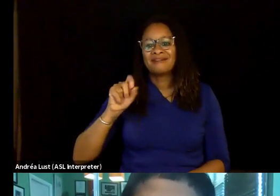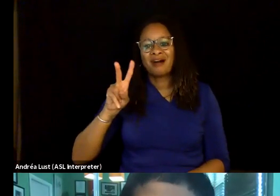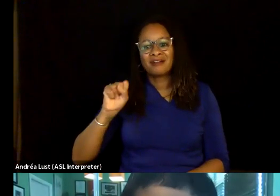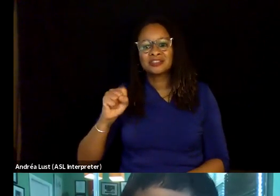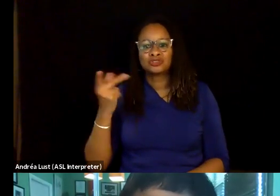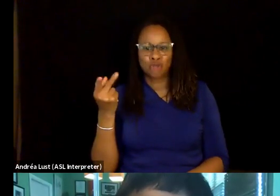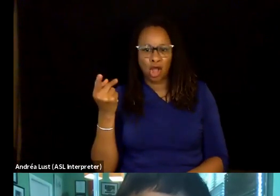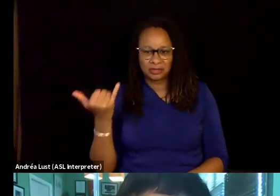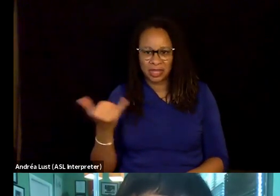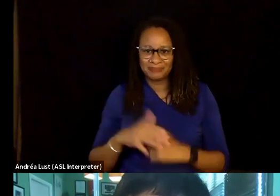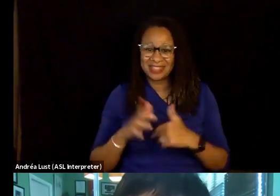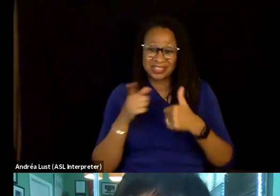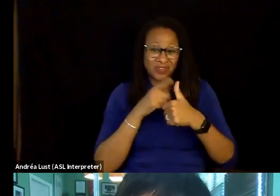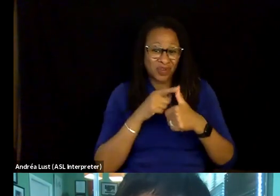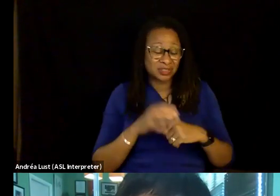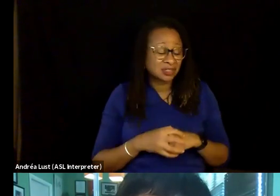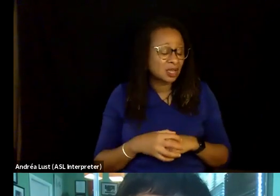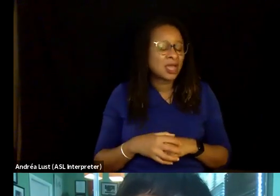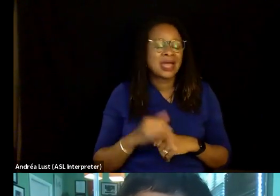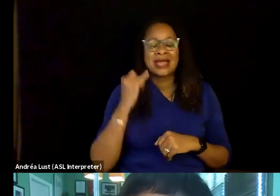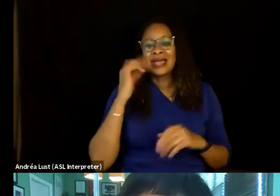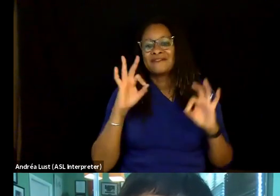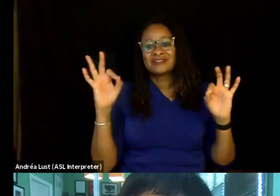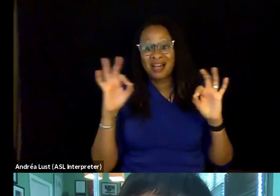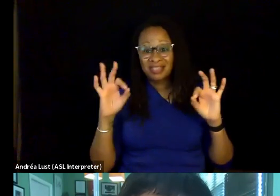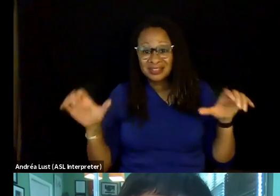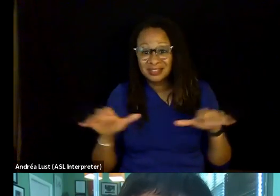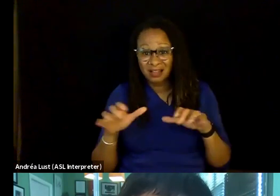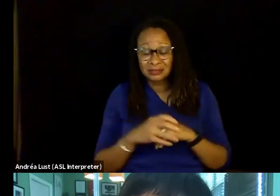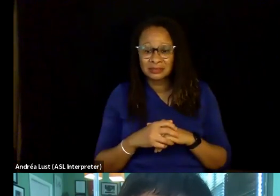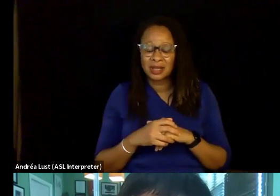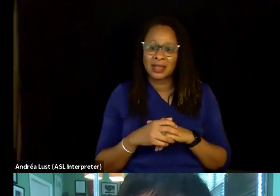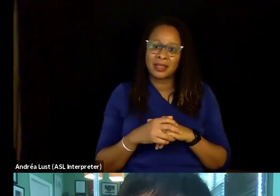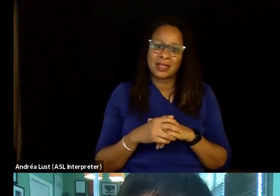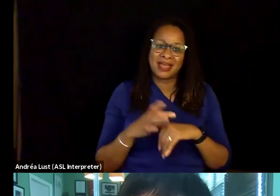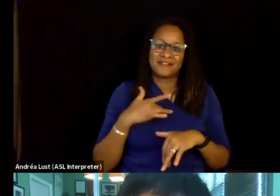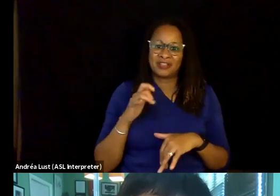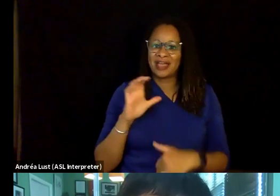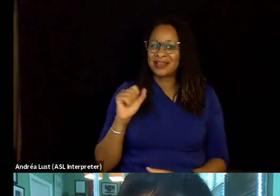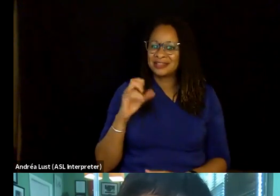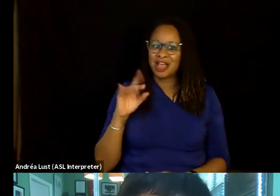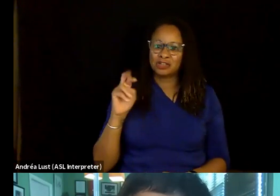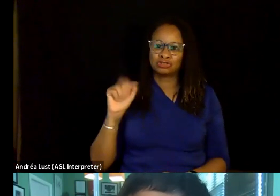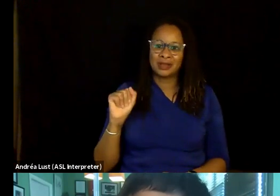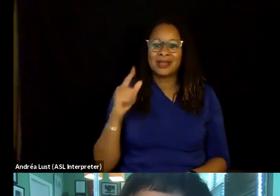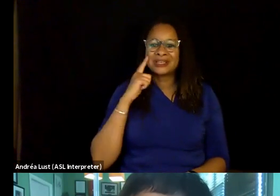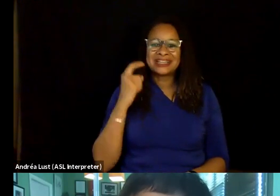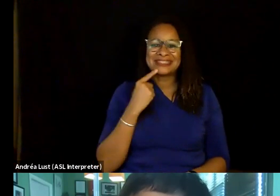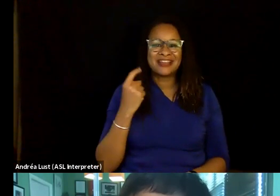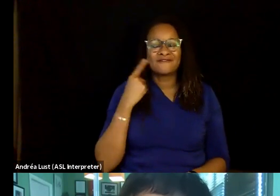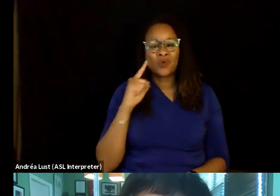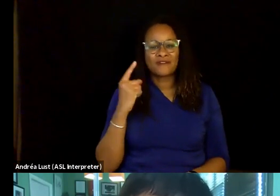So that's the first is, if nothing much is done, and I feel like Cassandra, because I've been saying this for 4 years, if